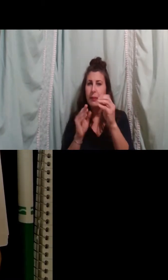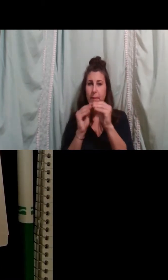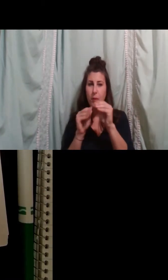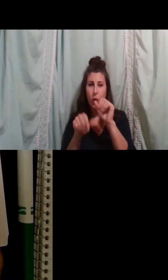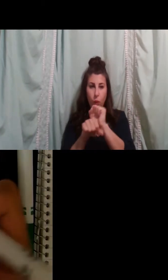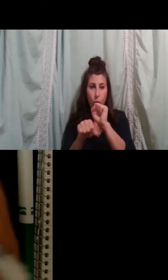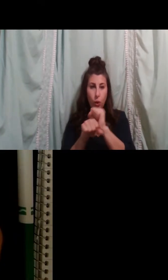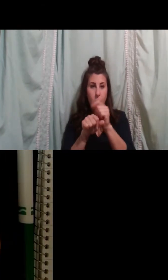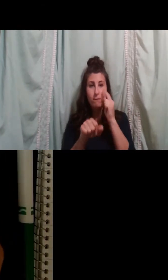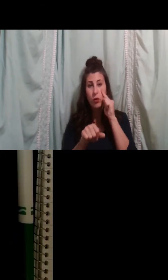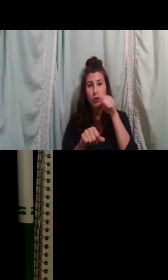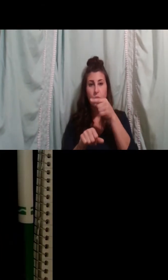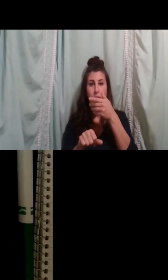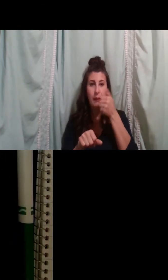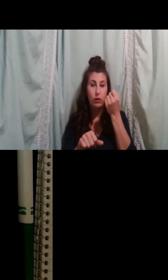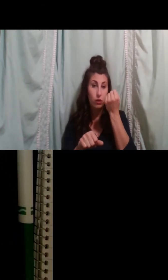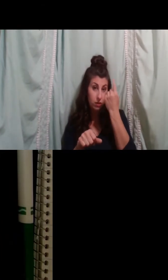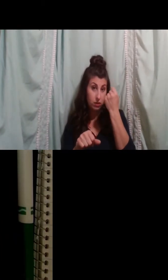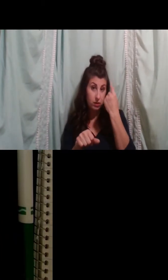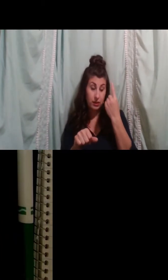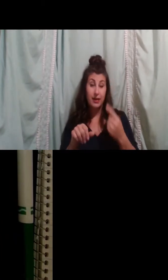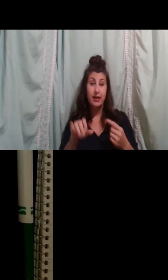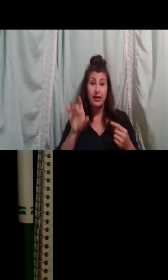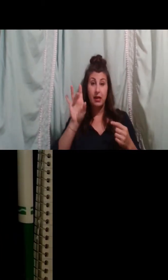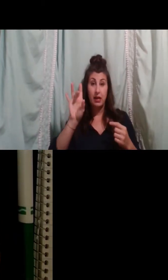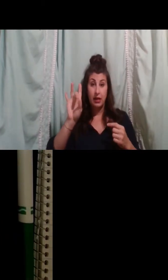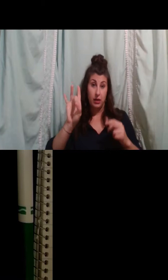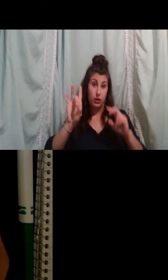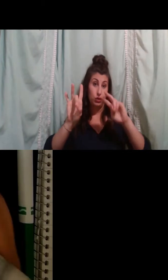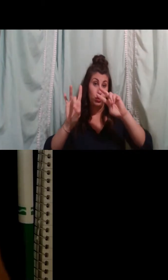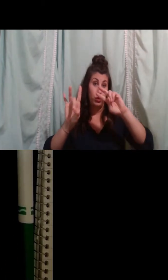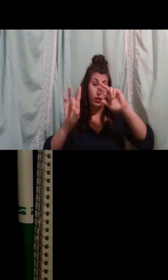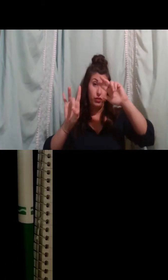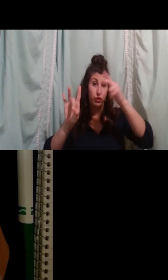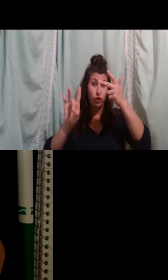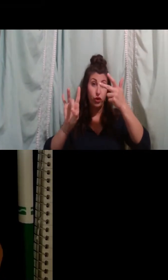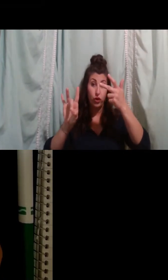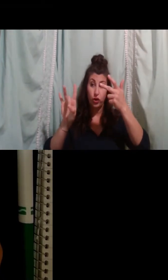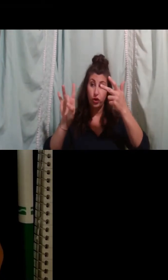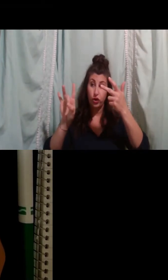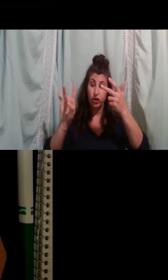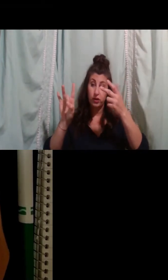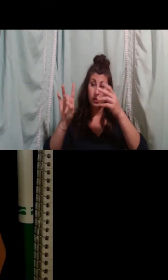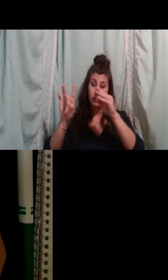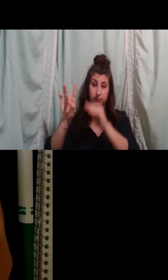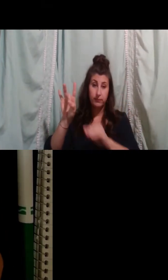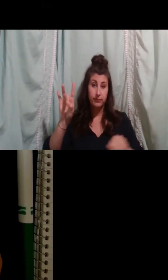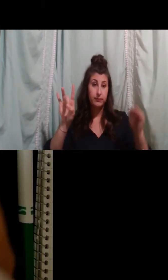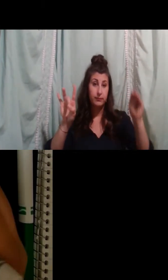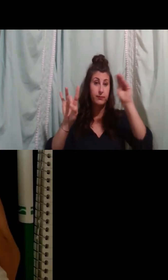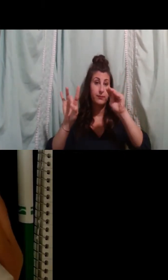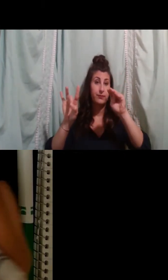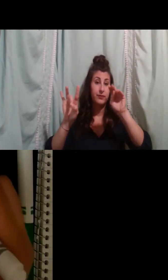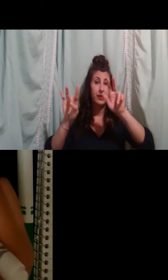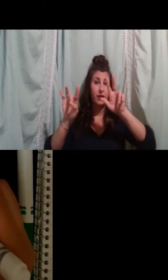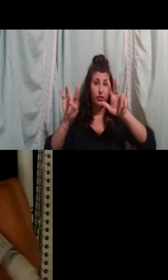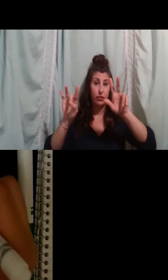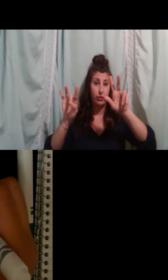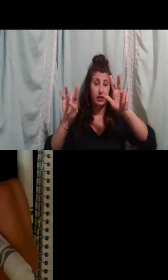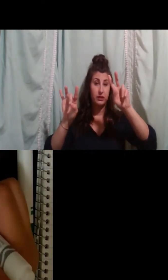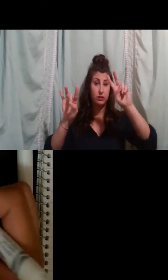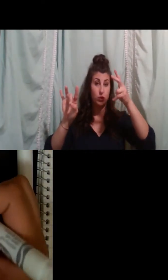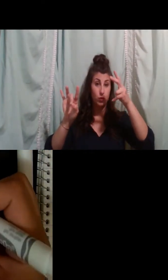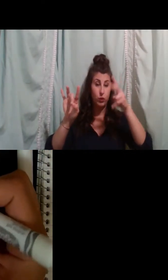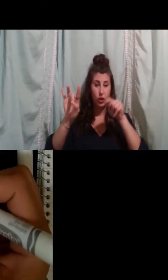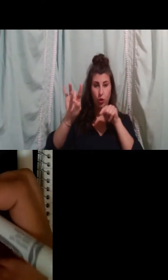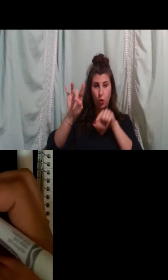more work for understanding, this is 8 to the 3rd. And then this goes on top over 1. And it's the